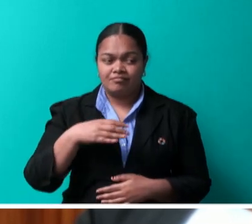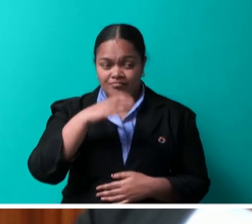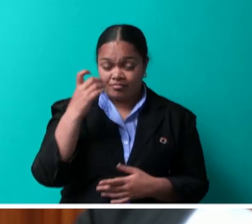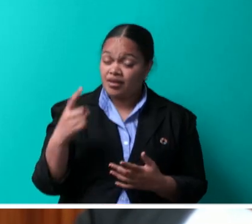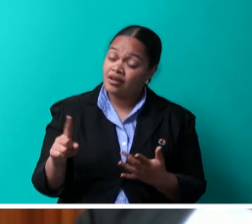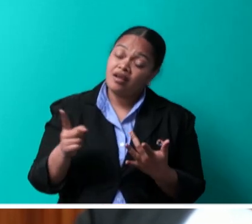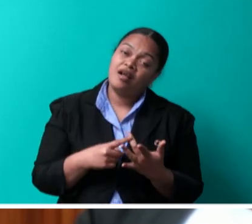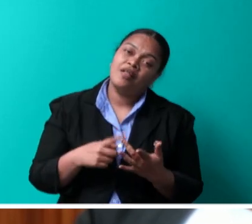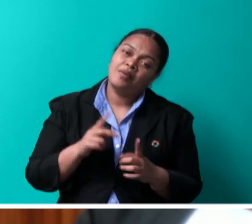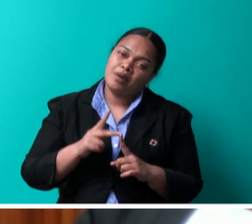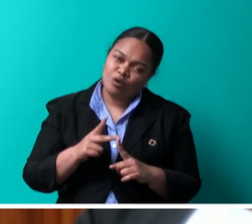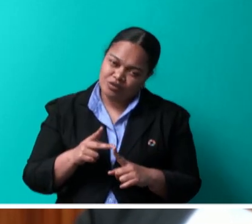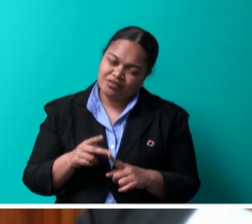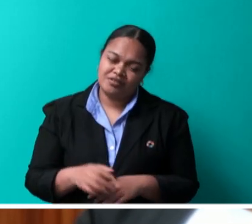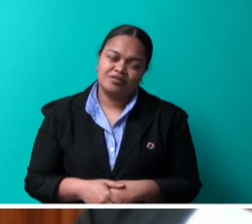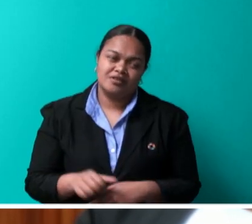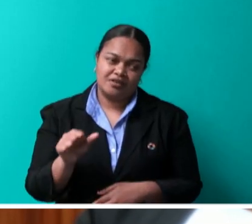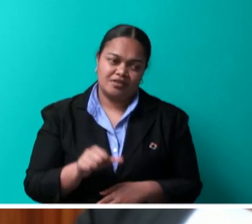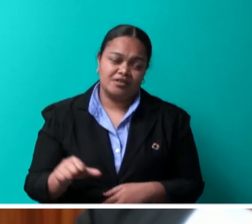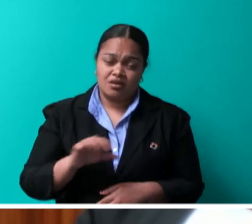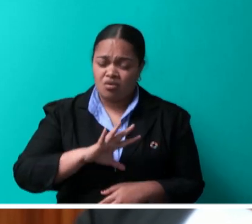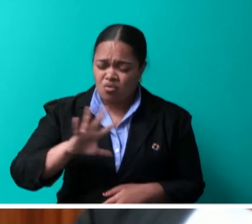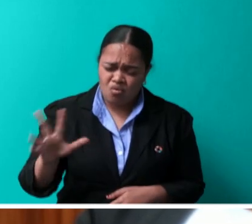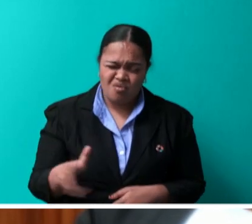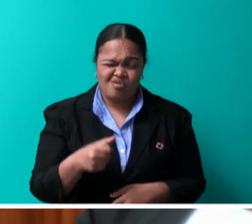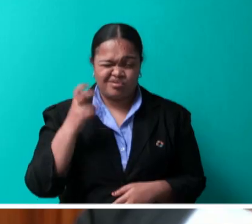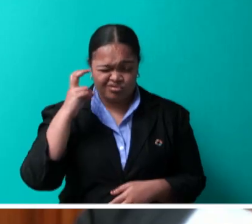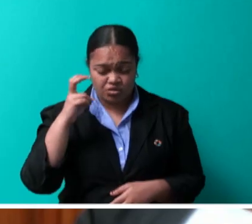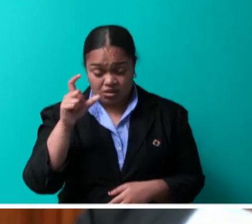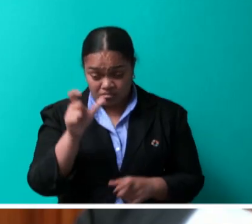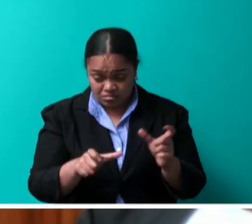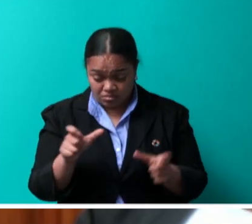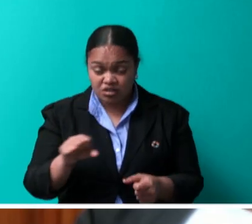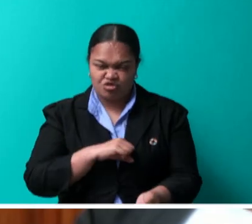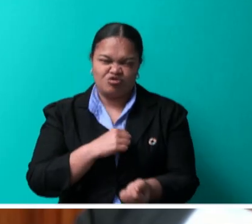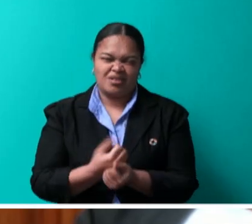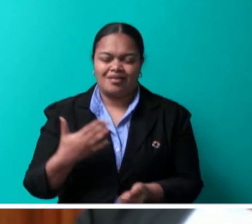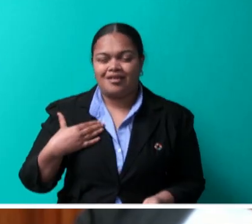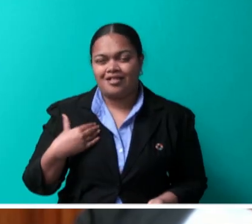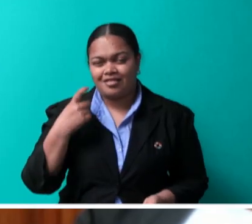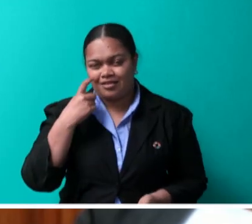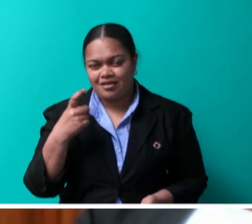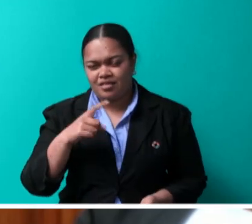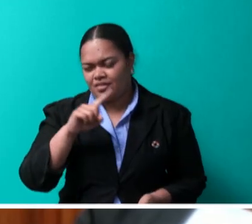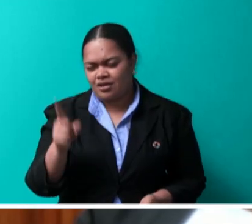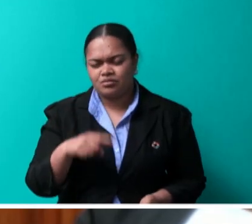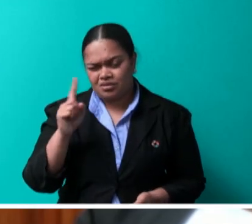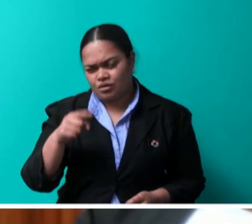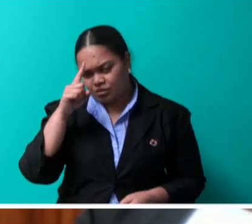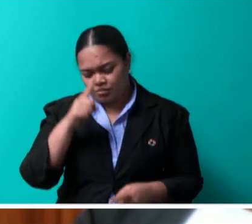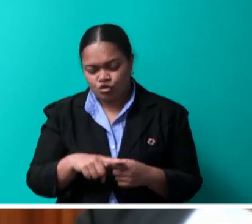other priority disciplines. Every specialist trained today strengthens healthcare for thousands of patients